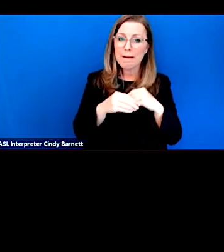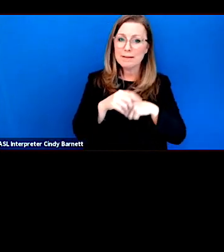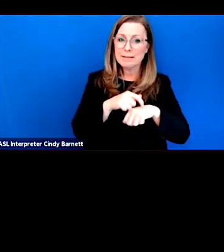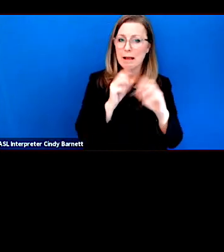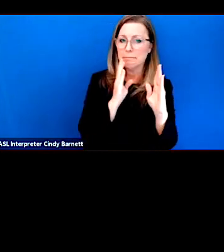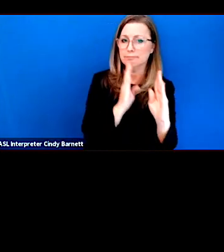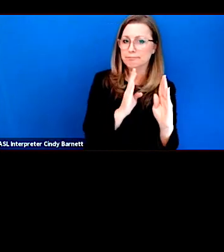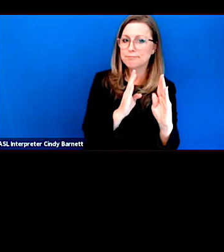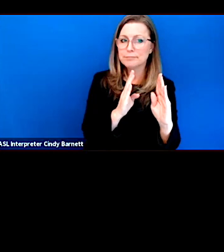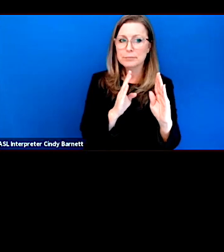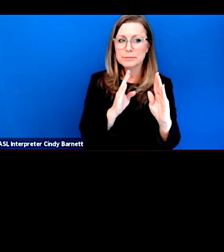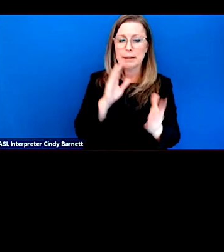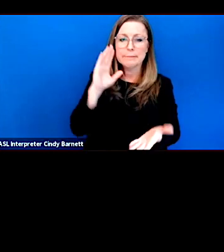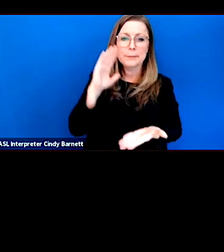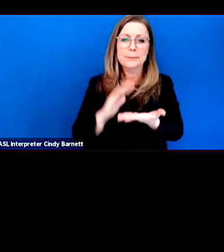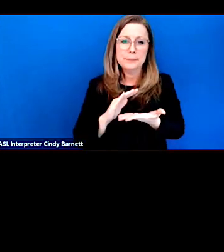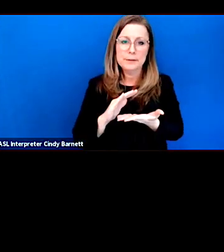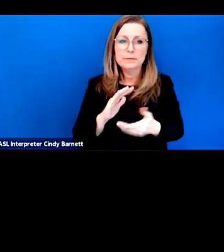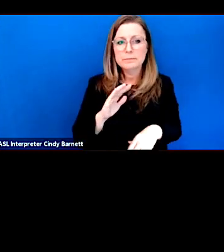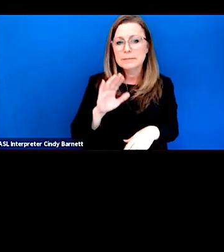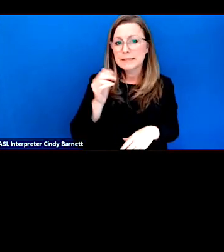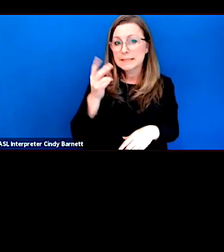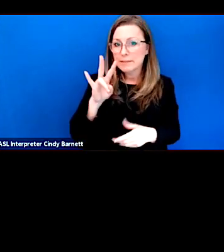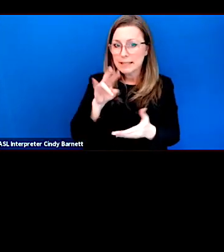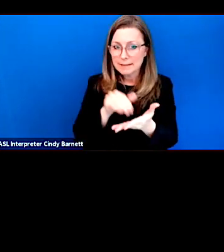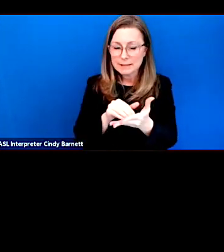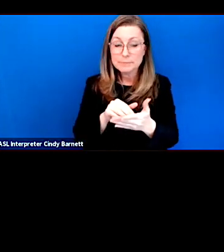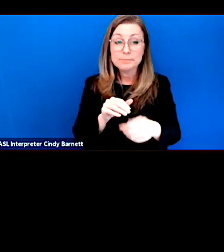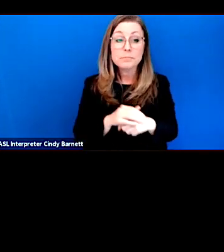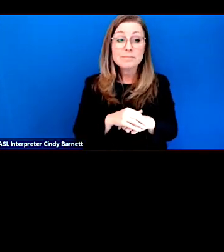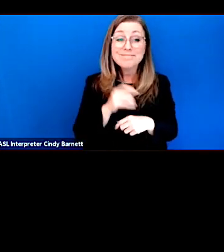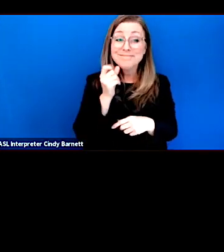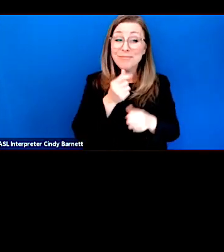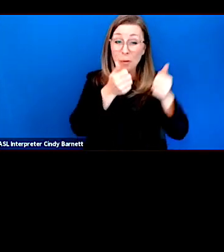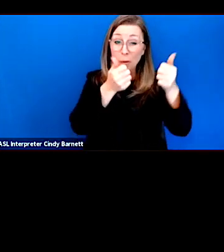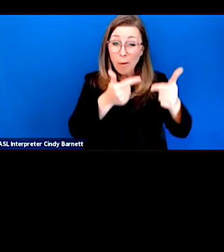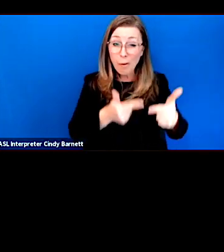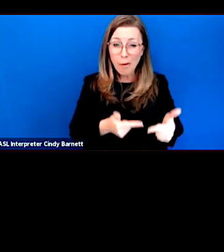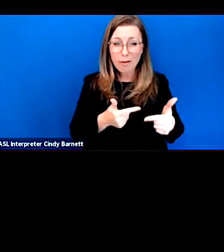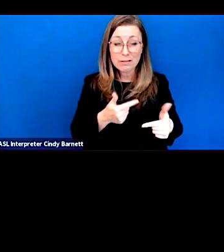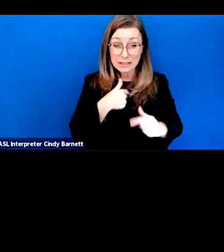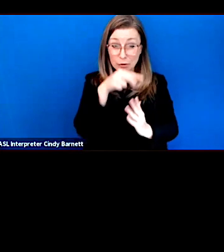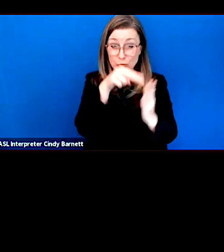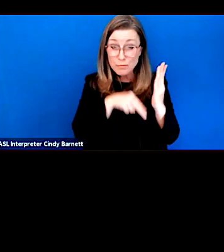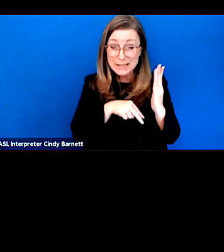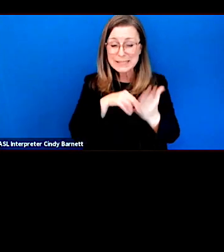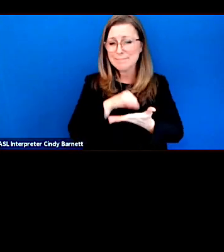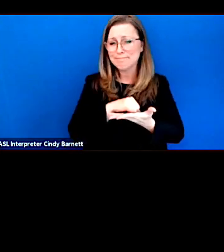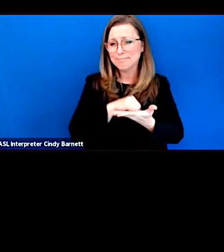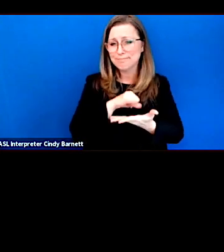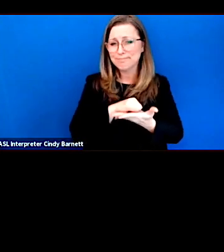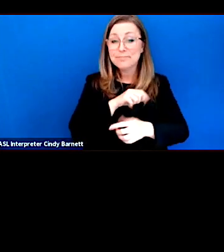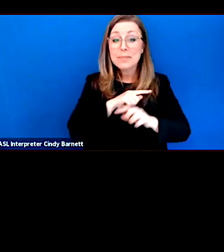that comes up in these search results. However, Google and other search engines organize the results based on relevance.